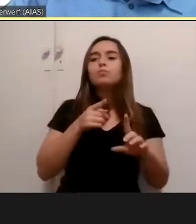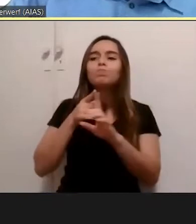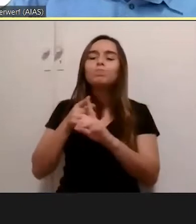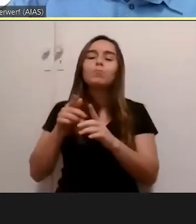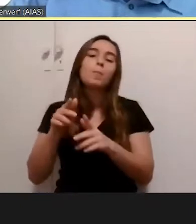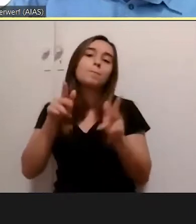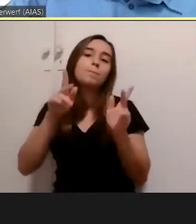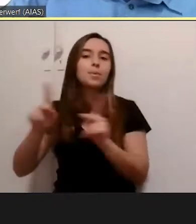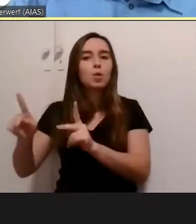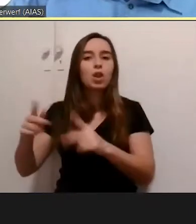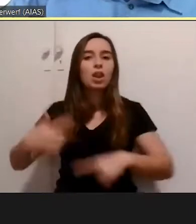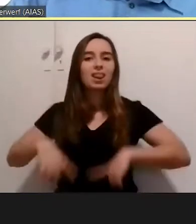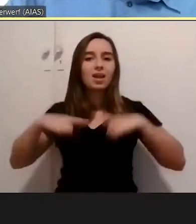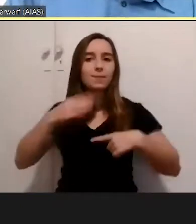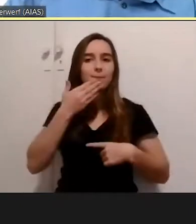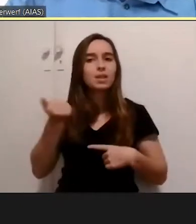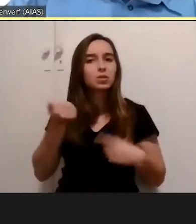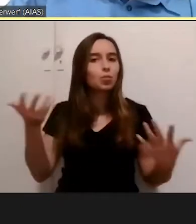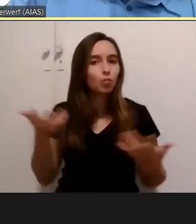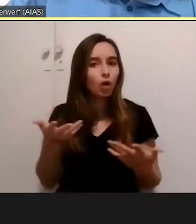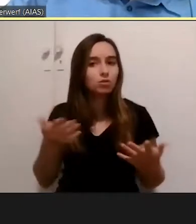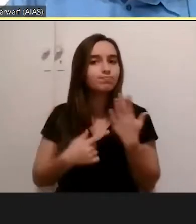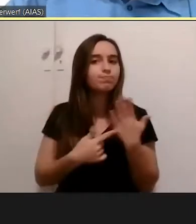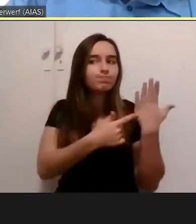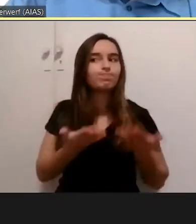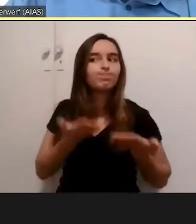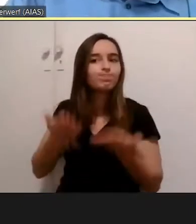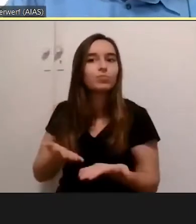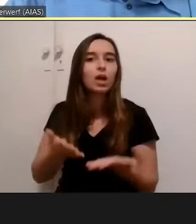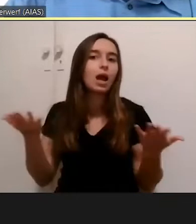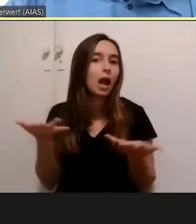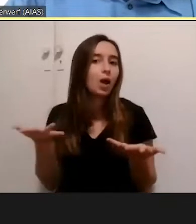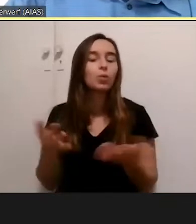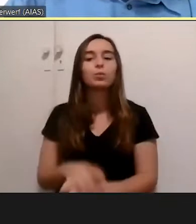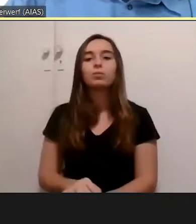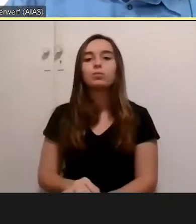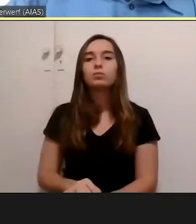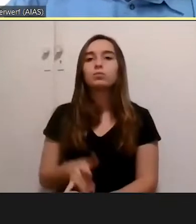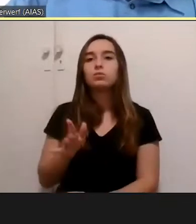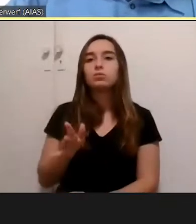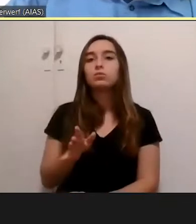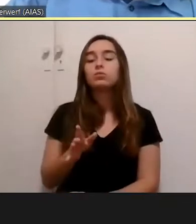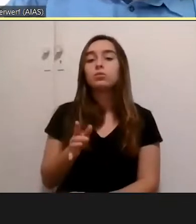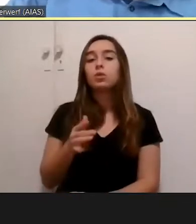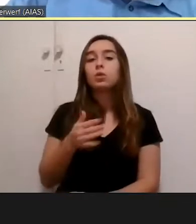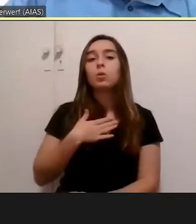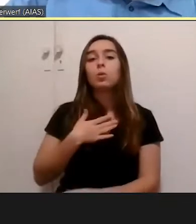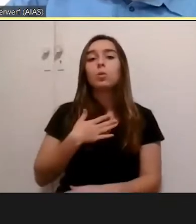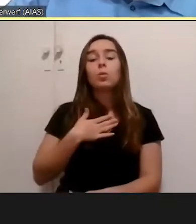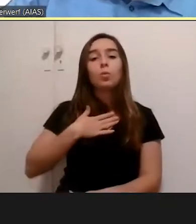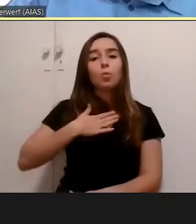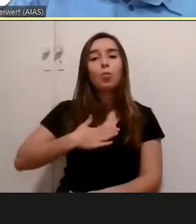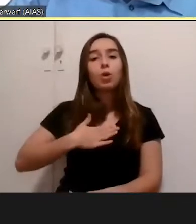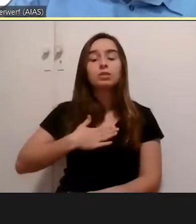More recently, about 4 years ago, we started with this We Care More Center. And the idea is to become a resource center, or to be,